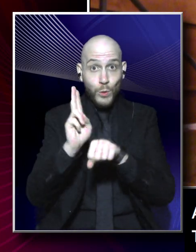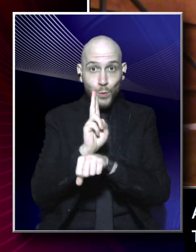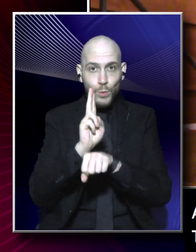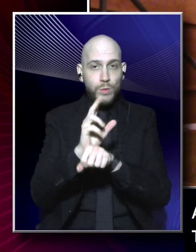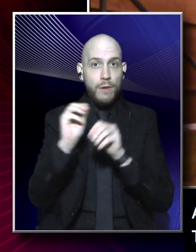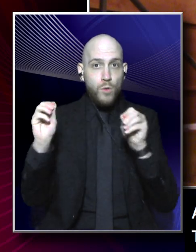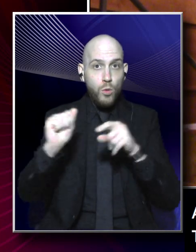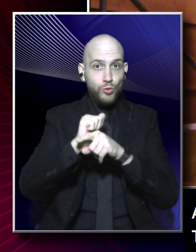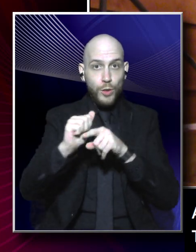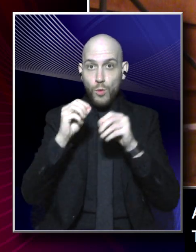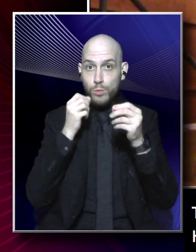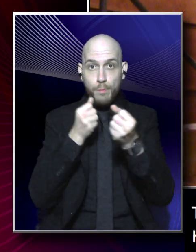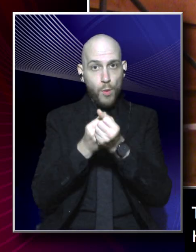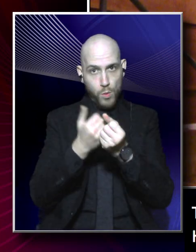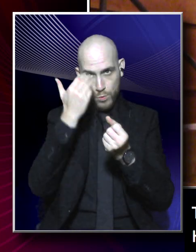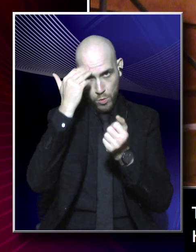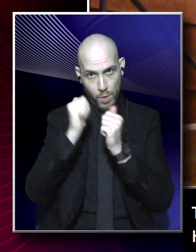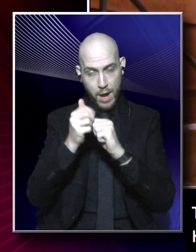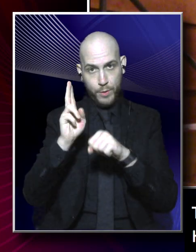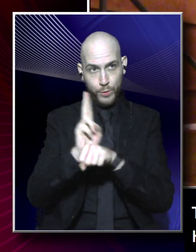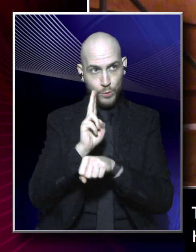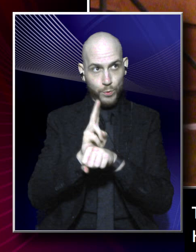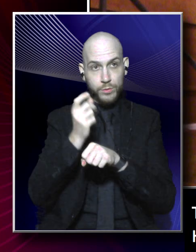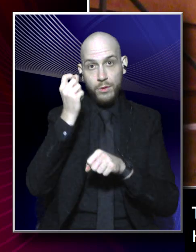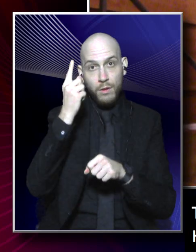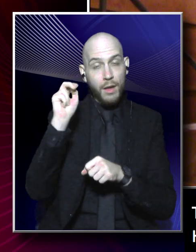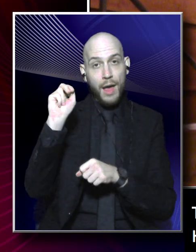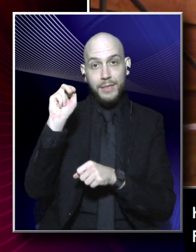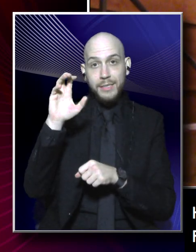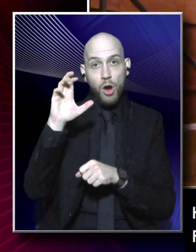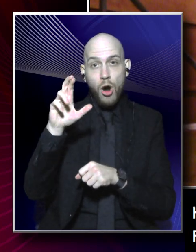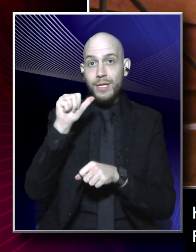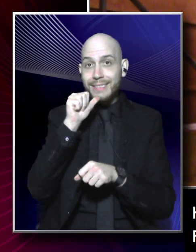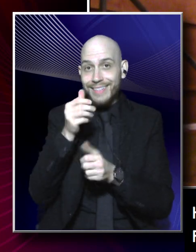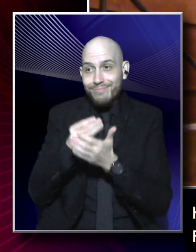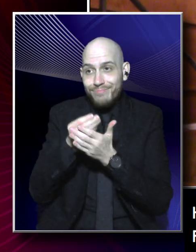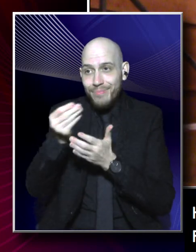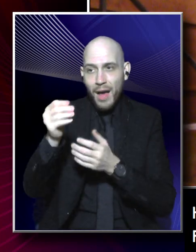know how to use it. In fact, NCR didn't even have an embosser until 3 months